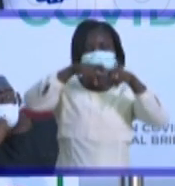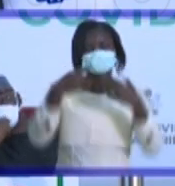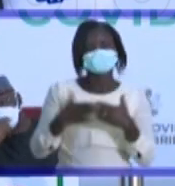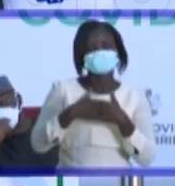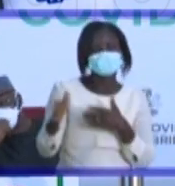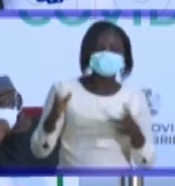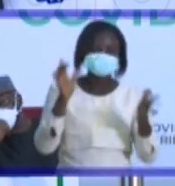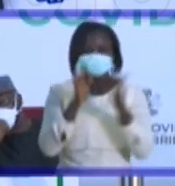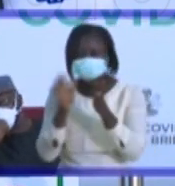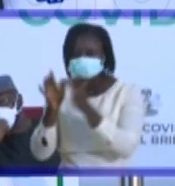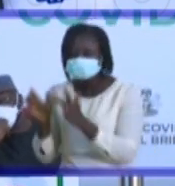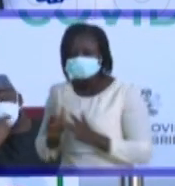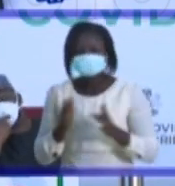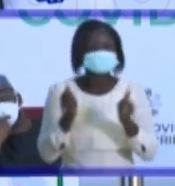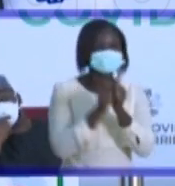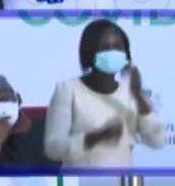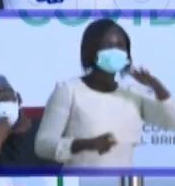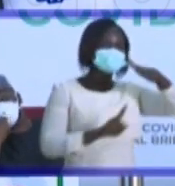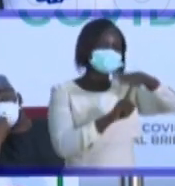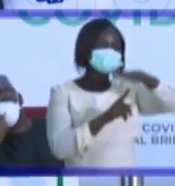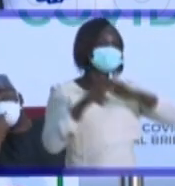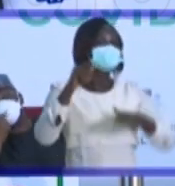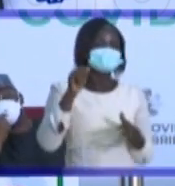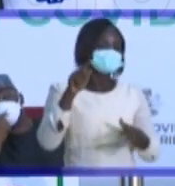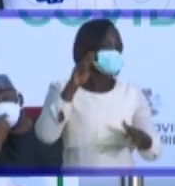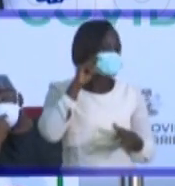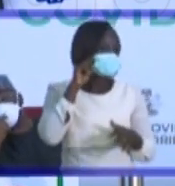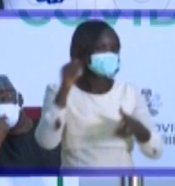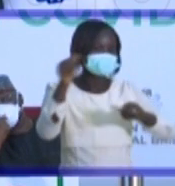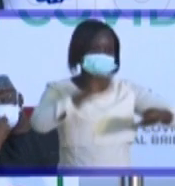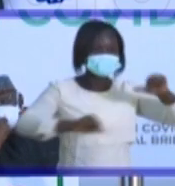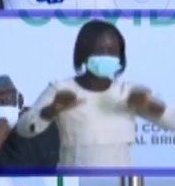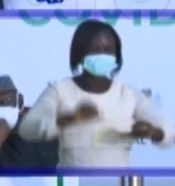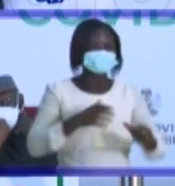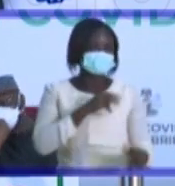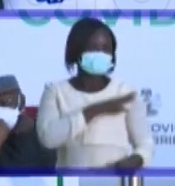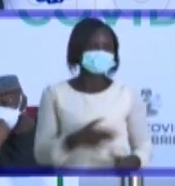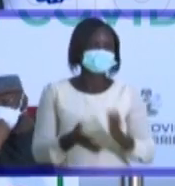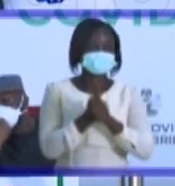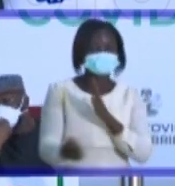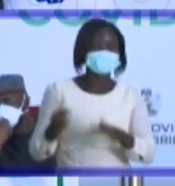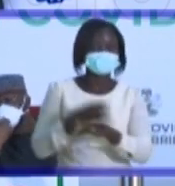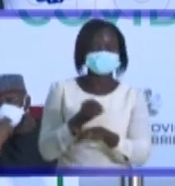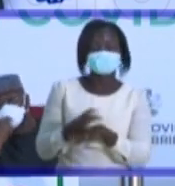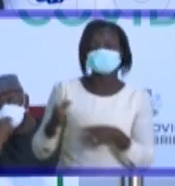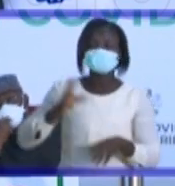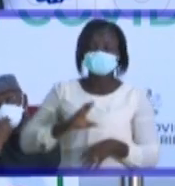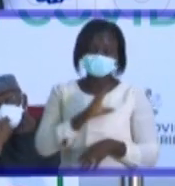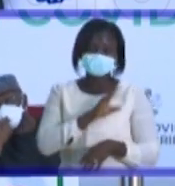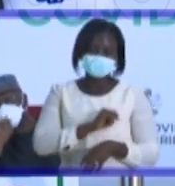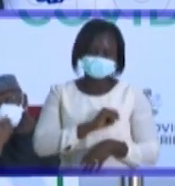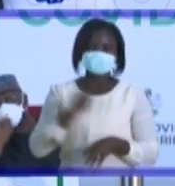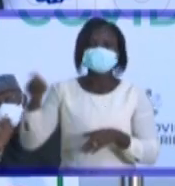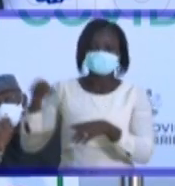After consultation with top Nigerian scientists of the Ministerial Expert Advisory Committee, I am advised that Nigeria